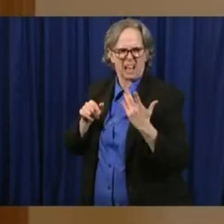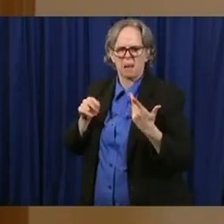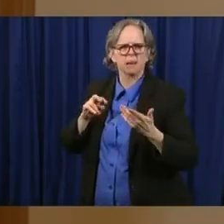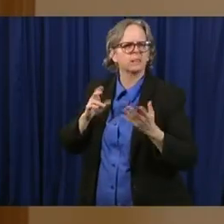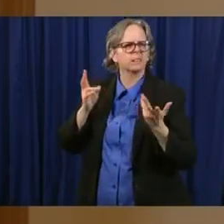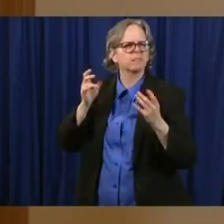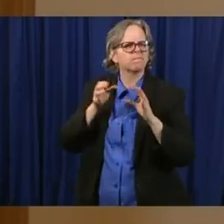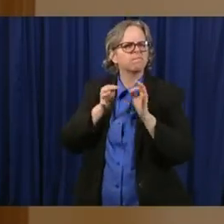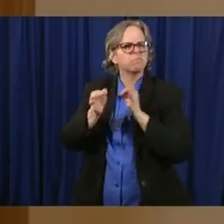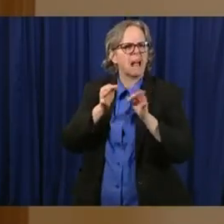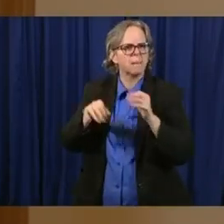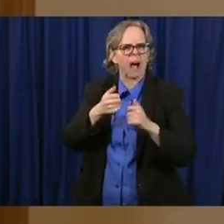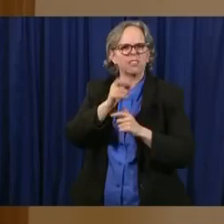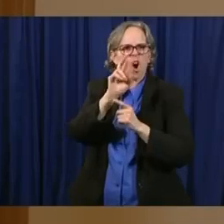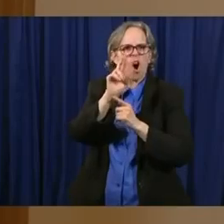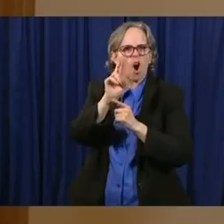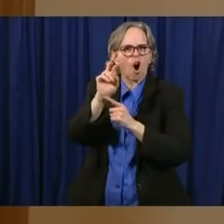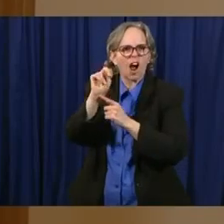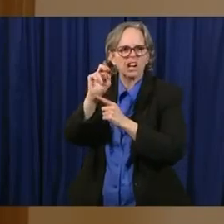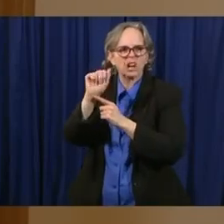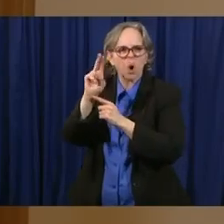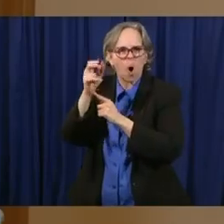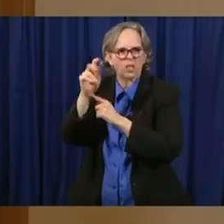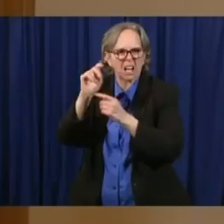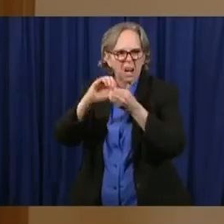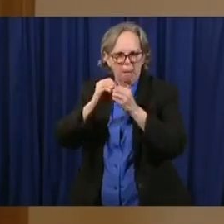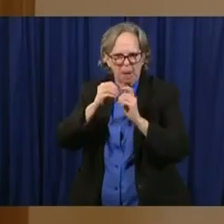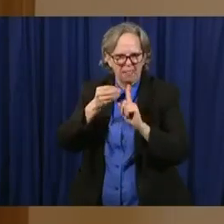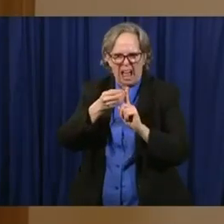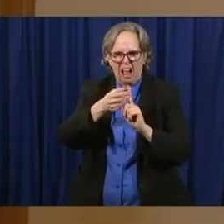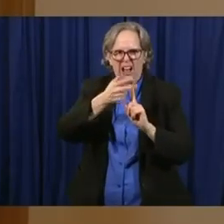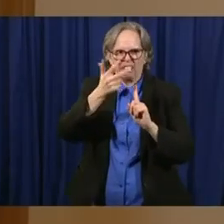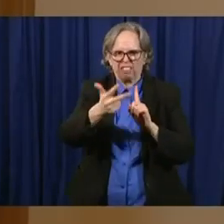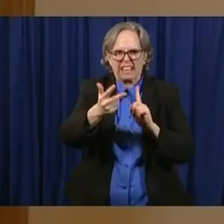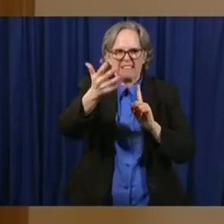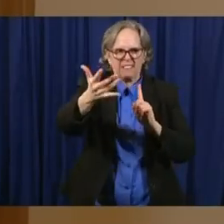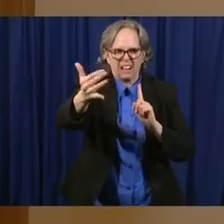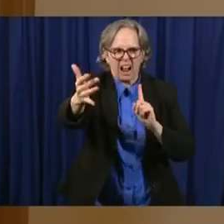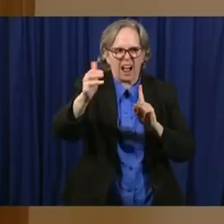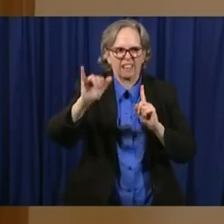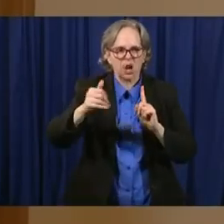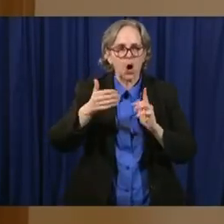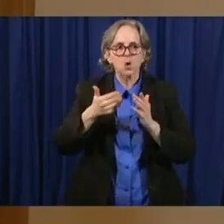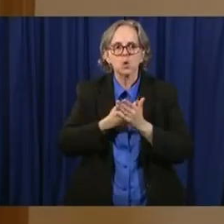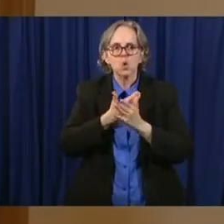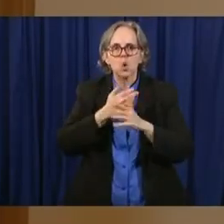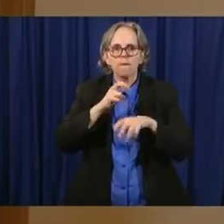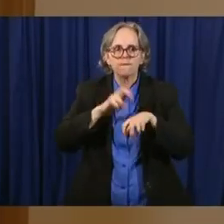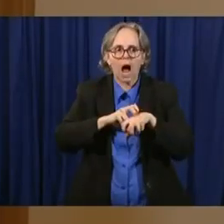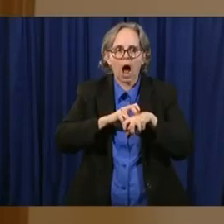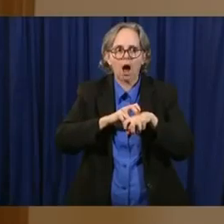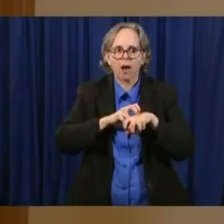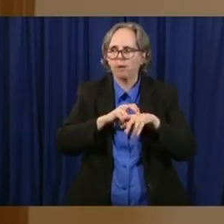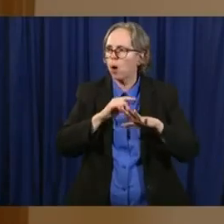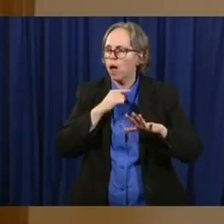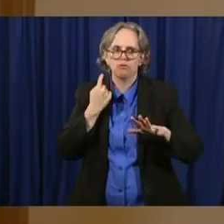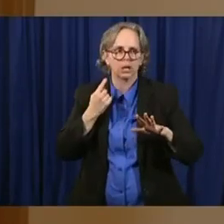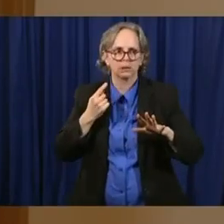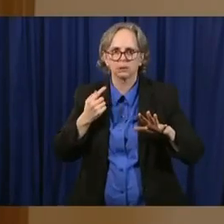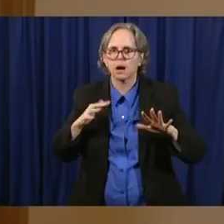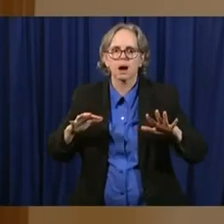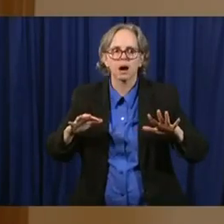this R0 is what happens when there's a new virus and all of us are susceptible. And R0 takes into account